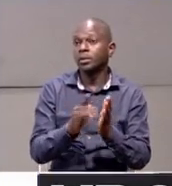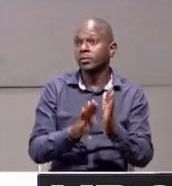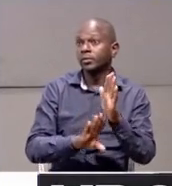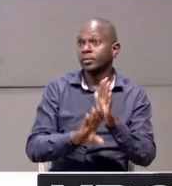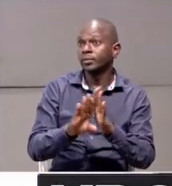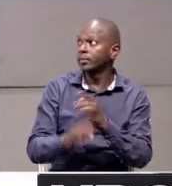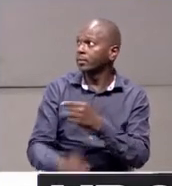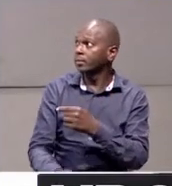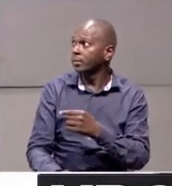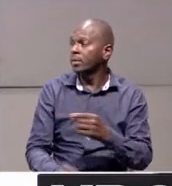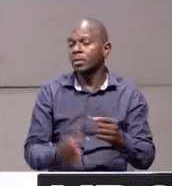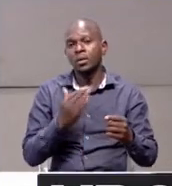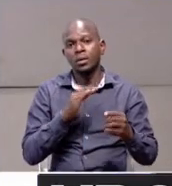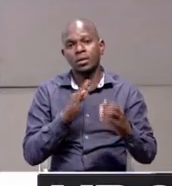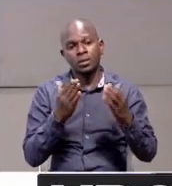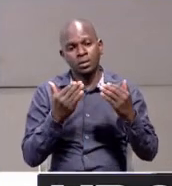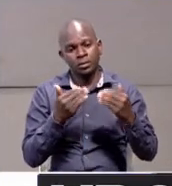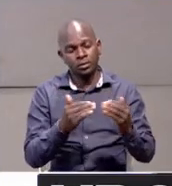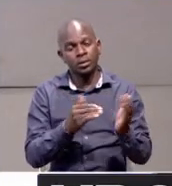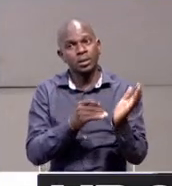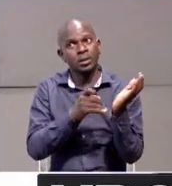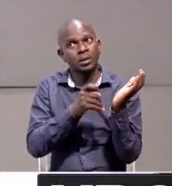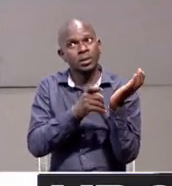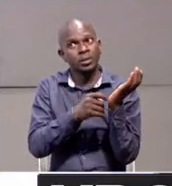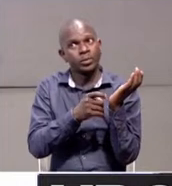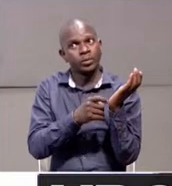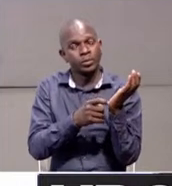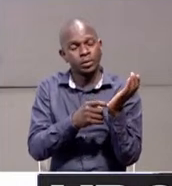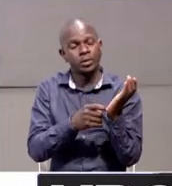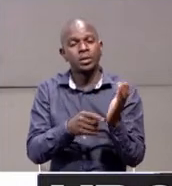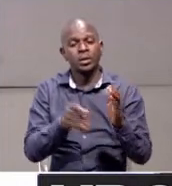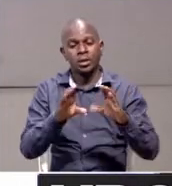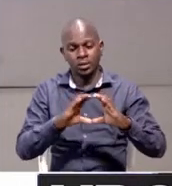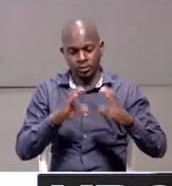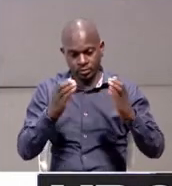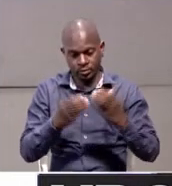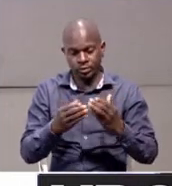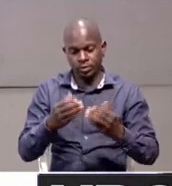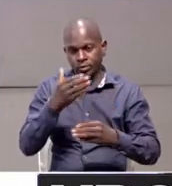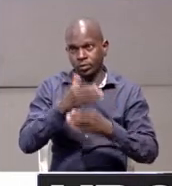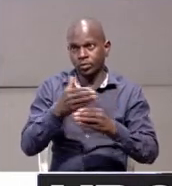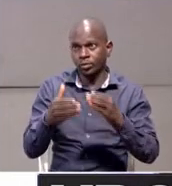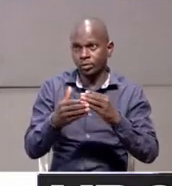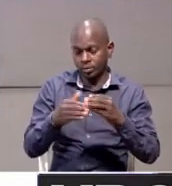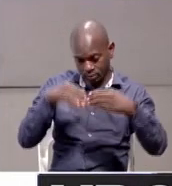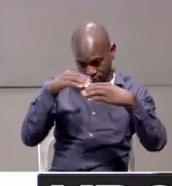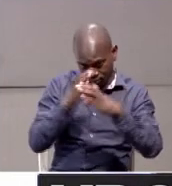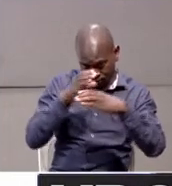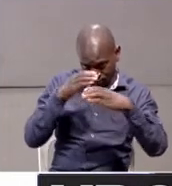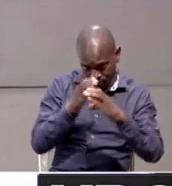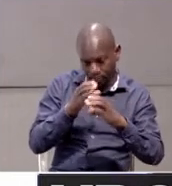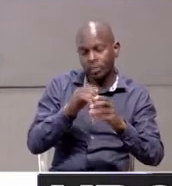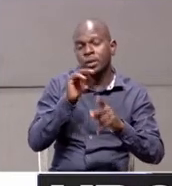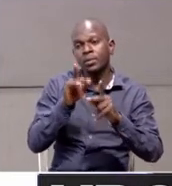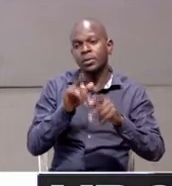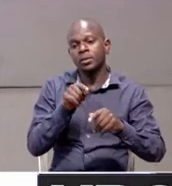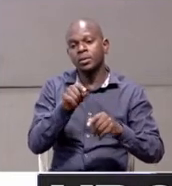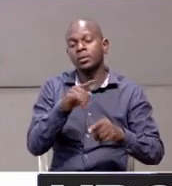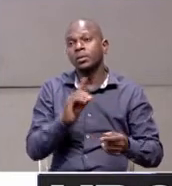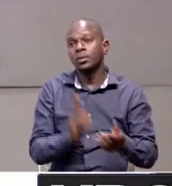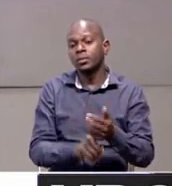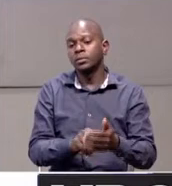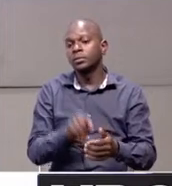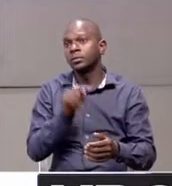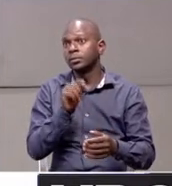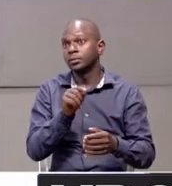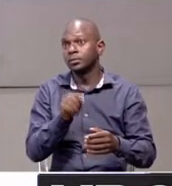journey. Not thank you for Kamburi Community College. You built a laboratory for us. And I know the young people are going to benefit from